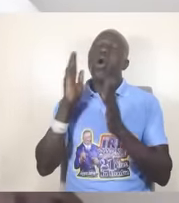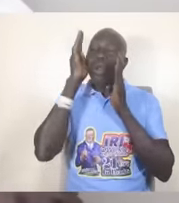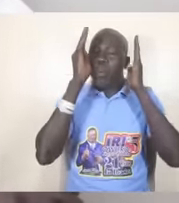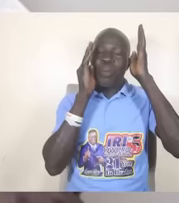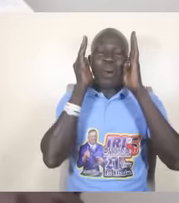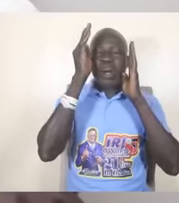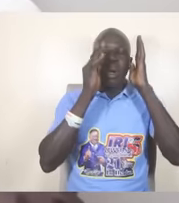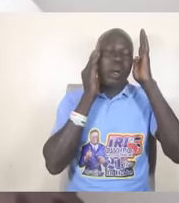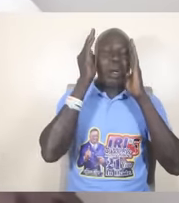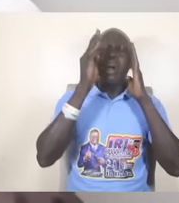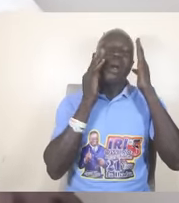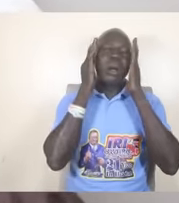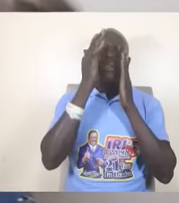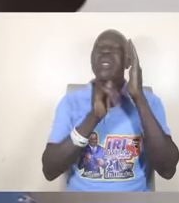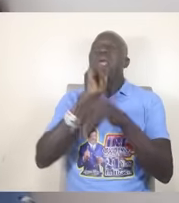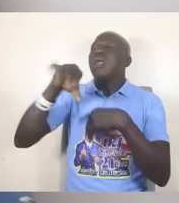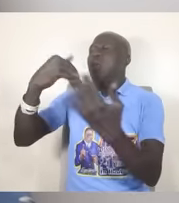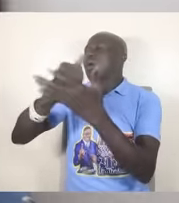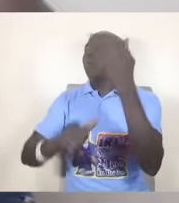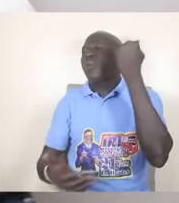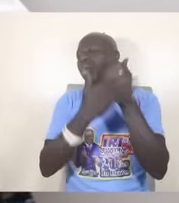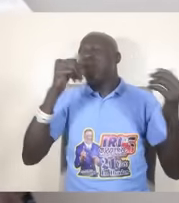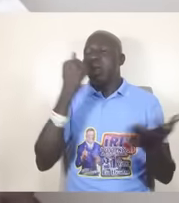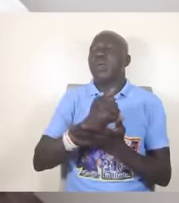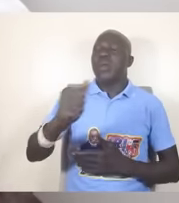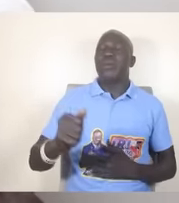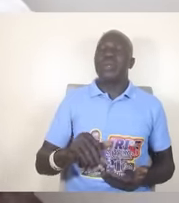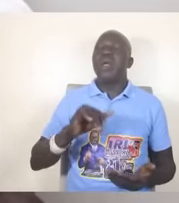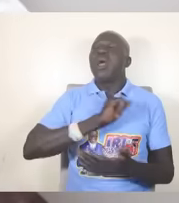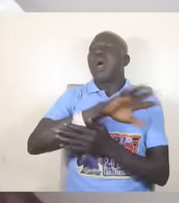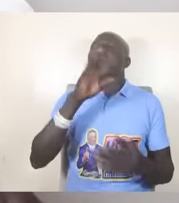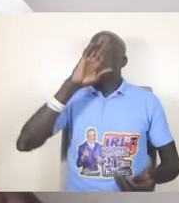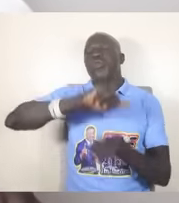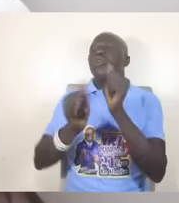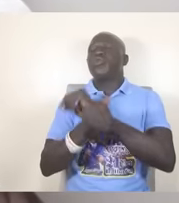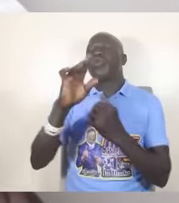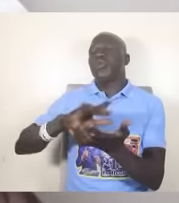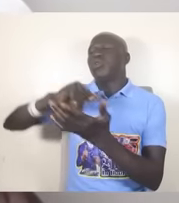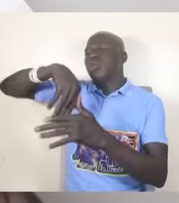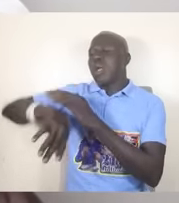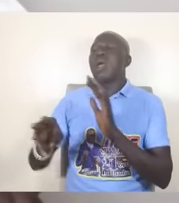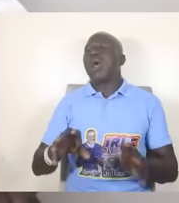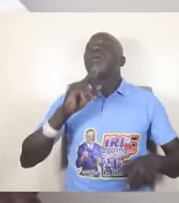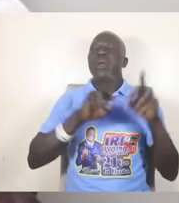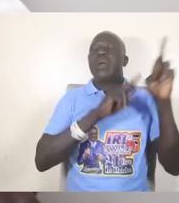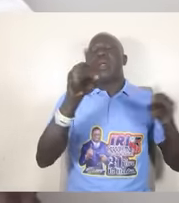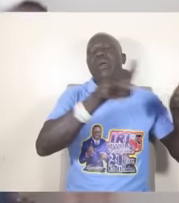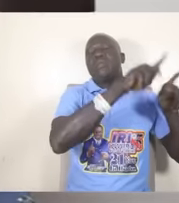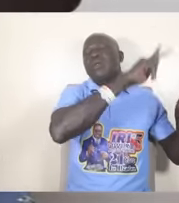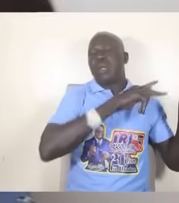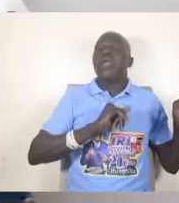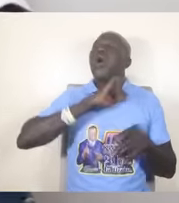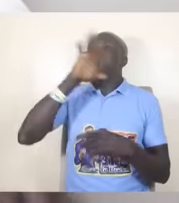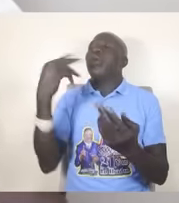Every reproach in your marriage. But, oh yeah, oh, where are you? Amen. The power of God will cleanse you. As you go like you. Amen. You don't have to go before you. Amen. You don't